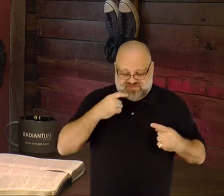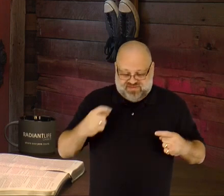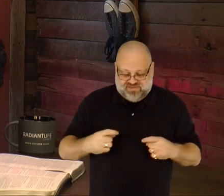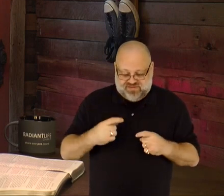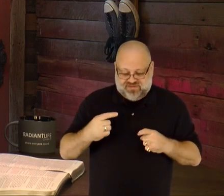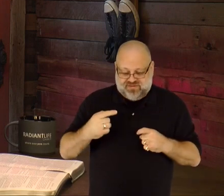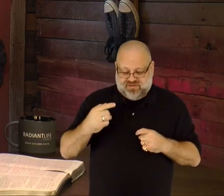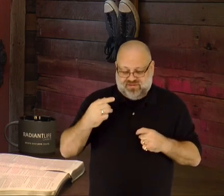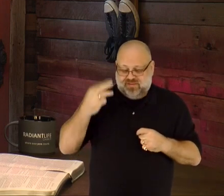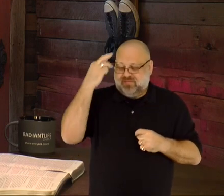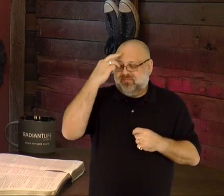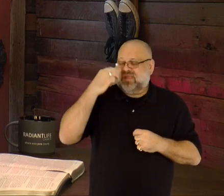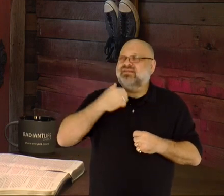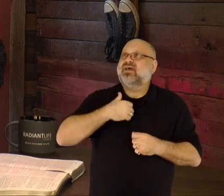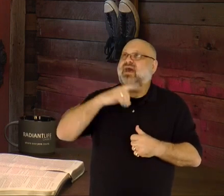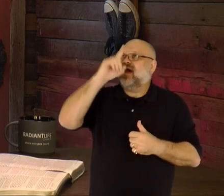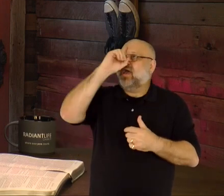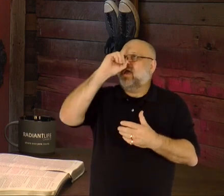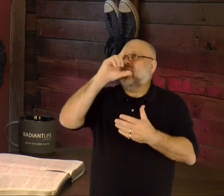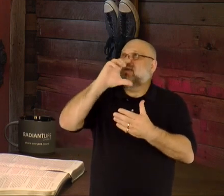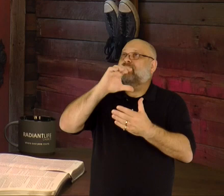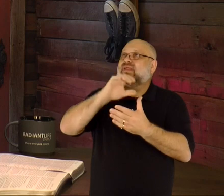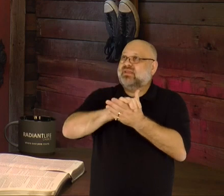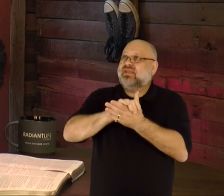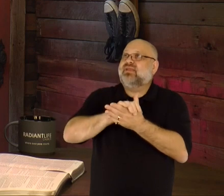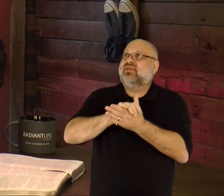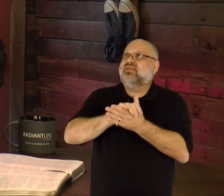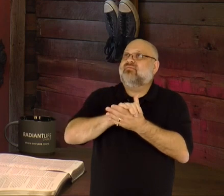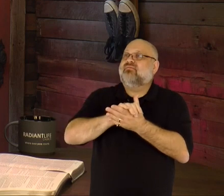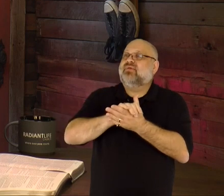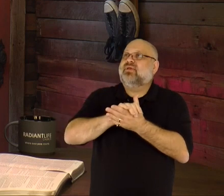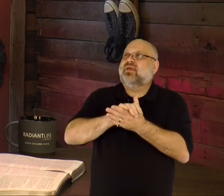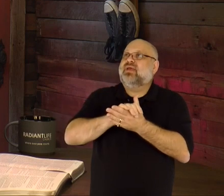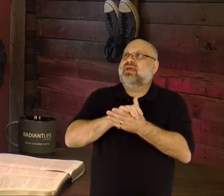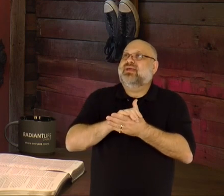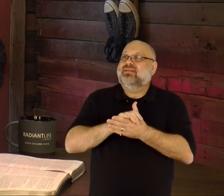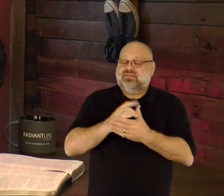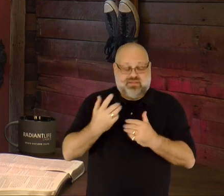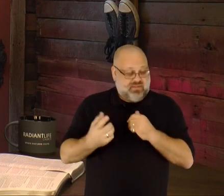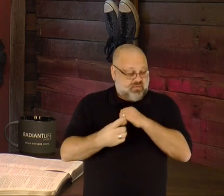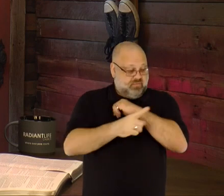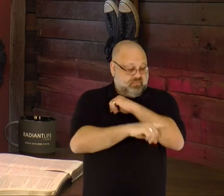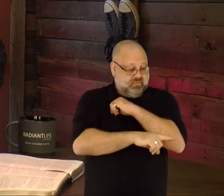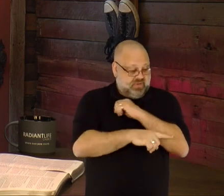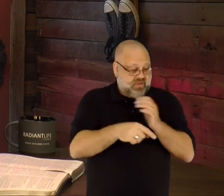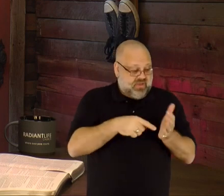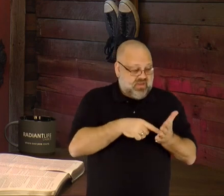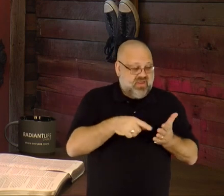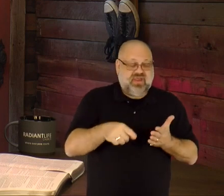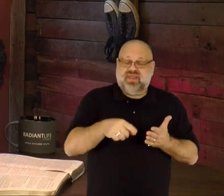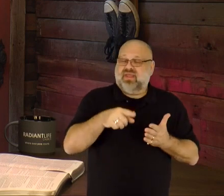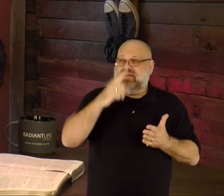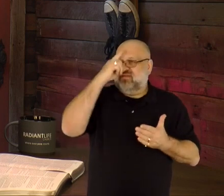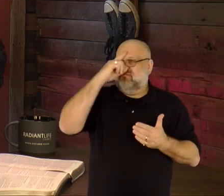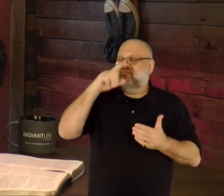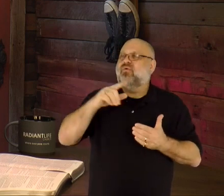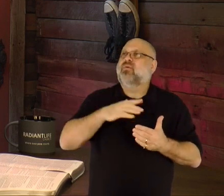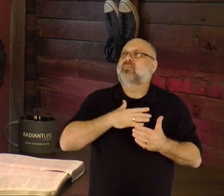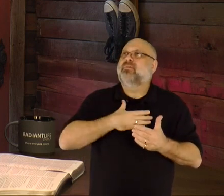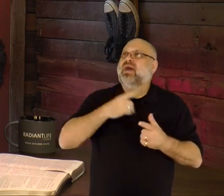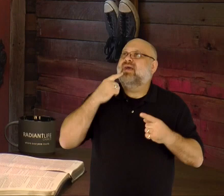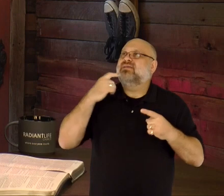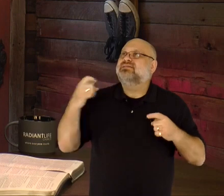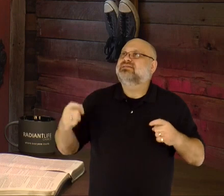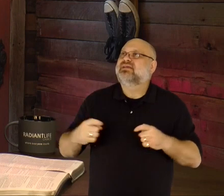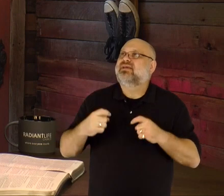sin because I believe that you paid the price